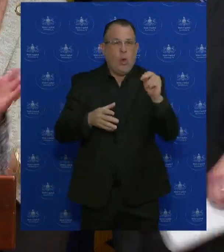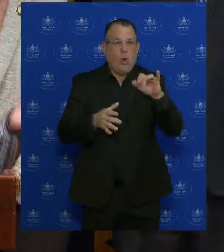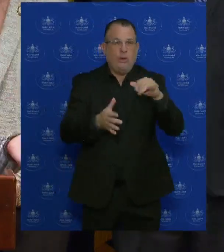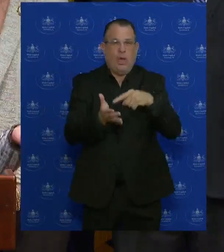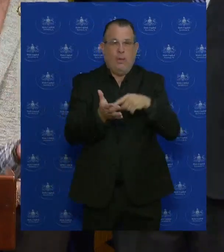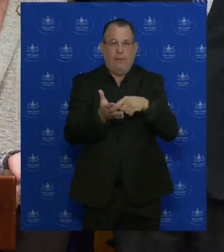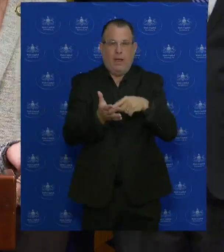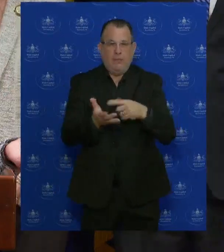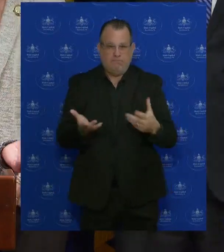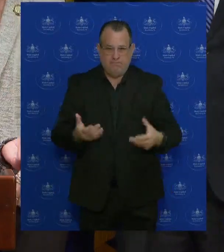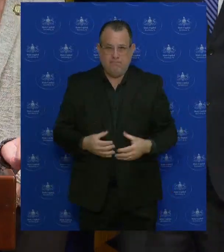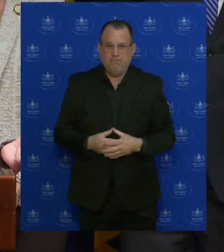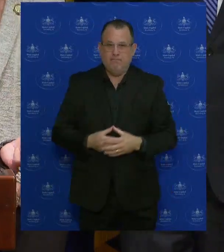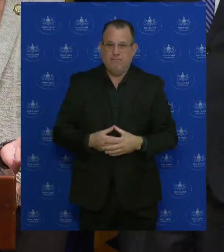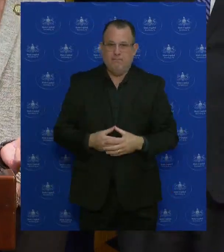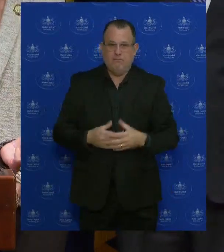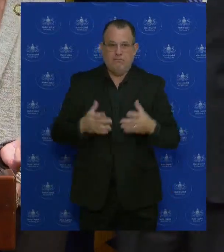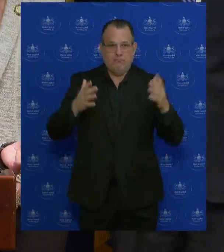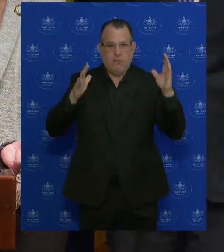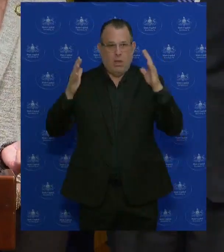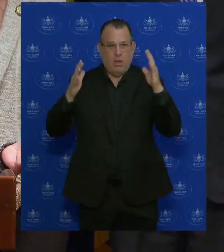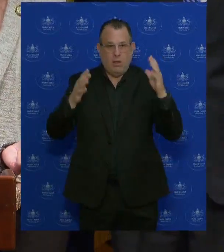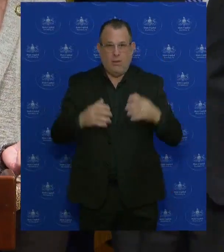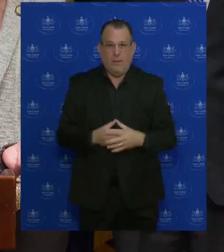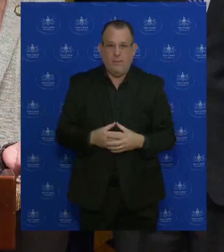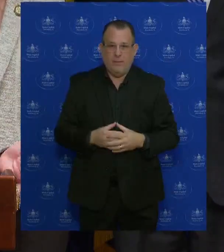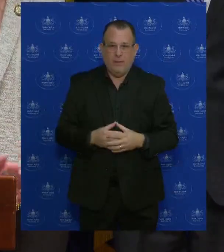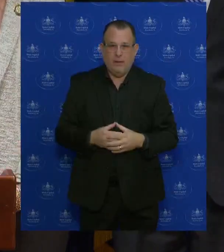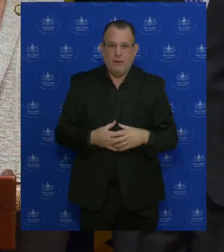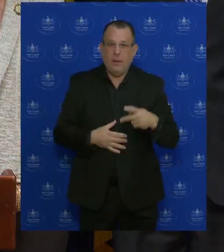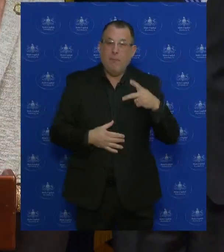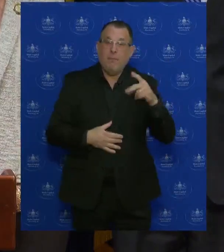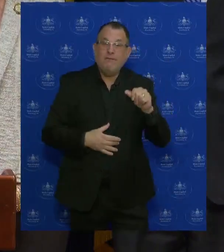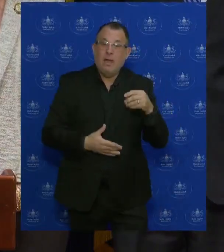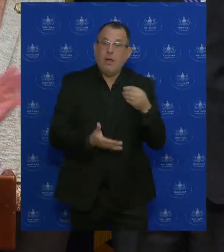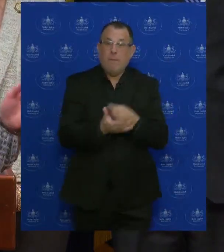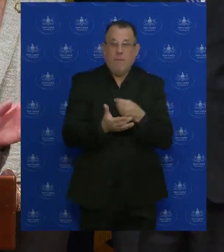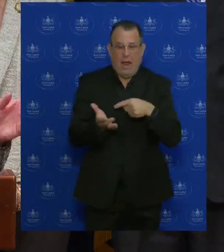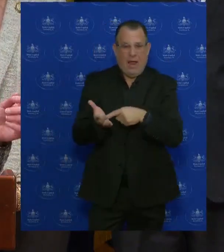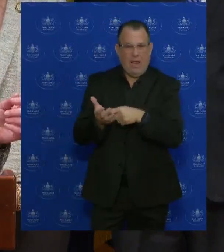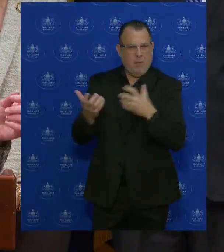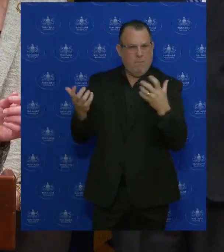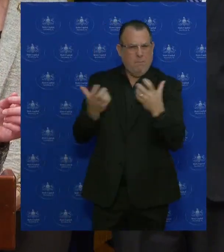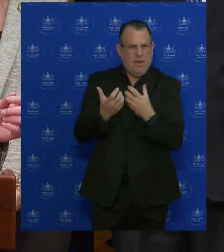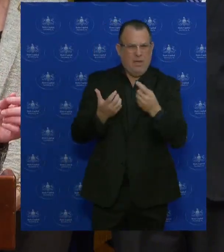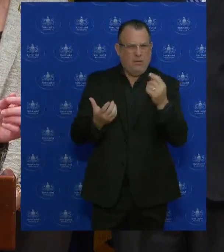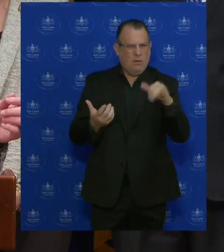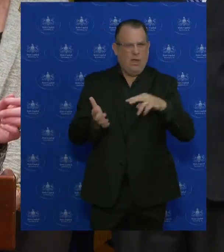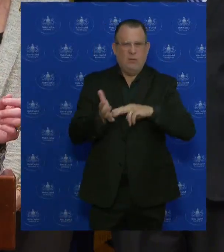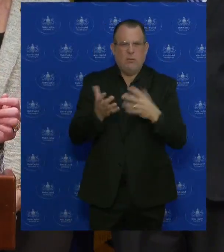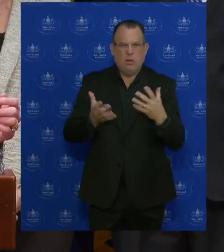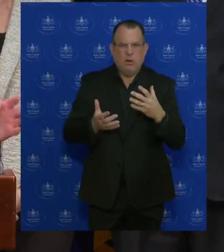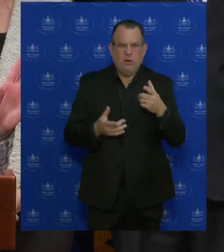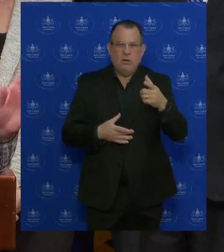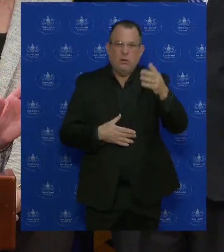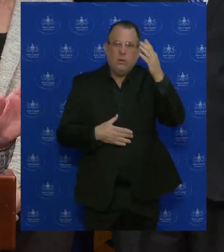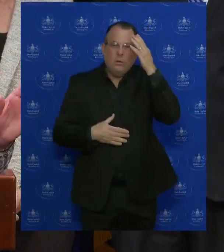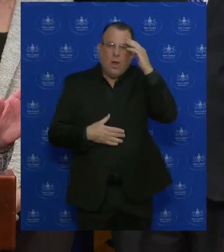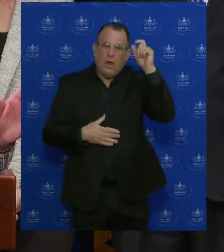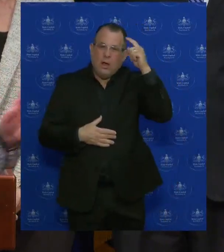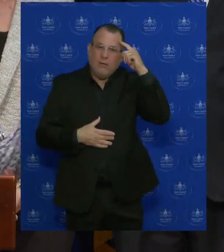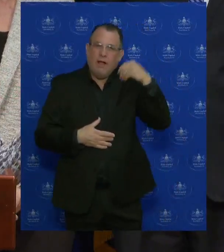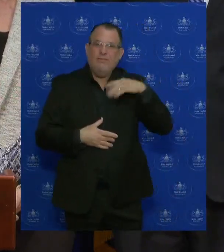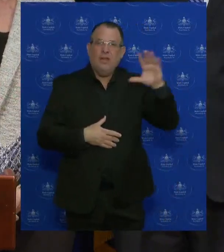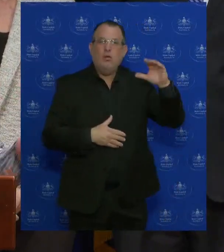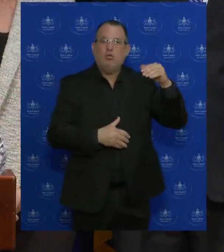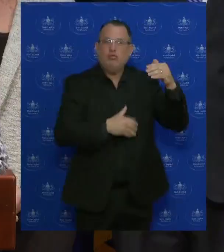Now, what exactly is Pennsylvania Money Match? So it's a program that actually removes red tape from government. Almost unheard